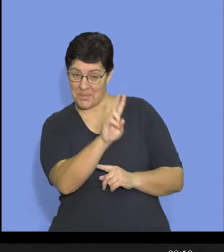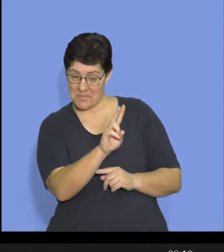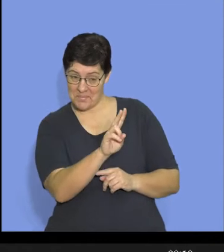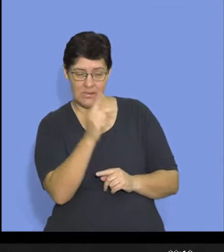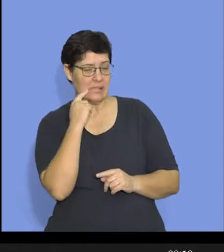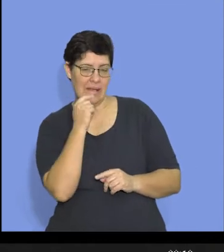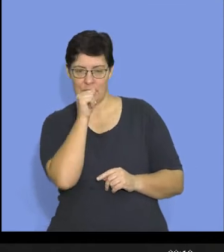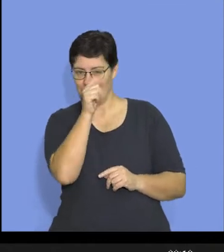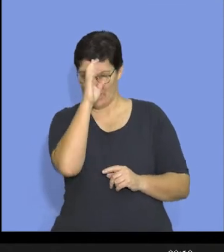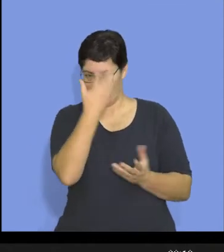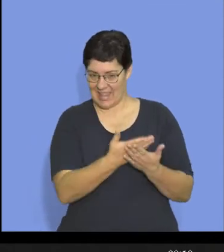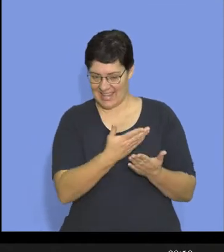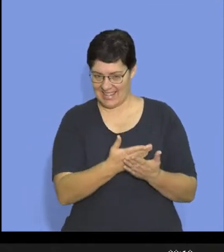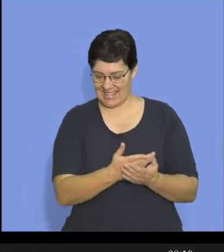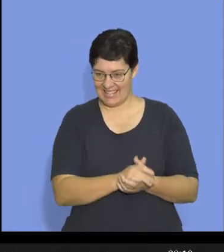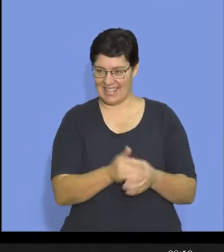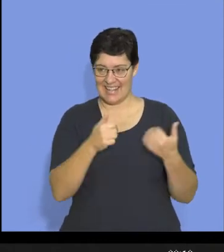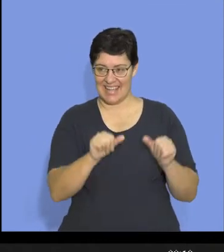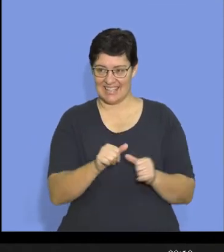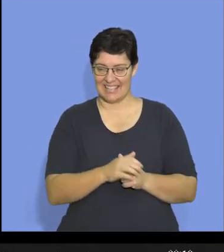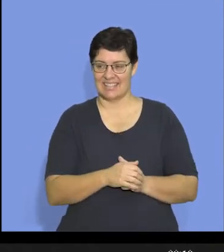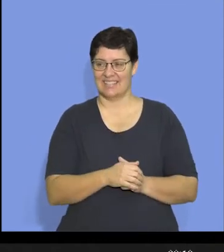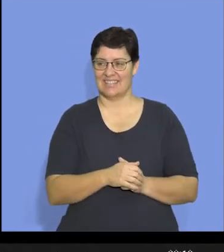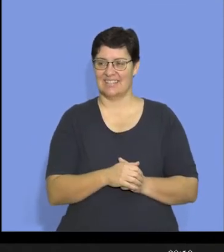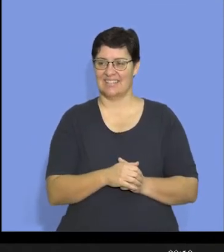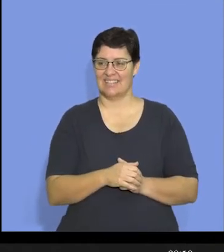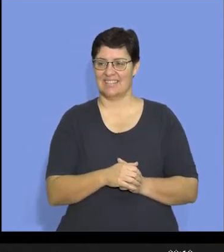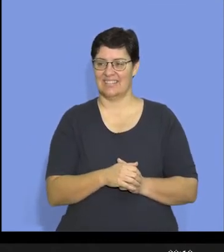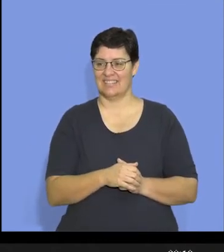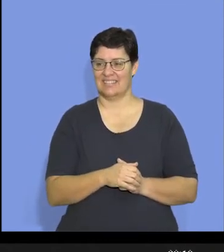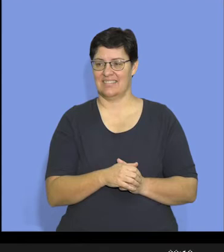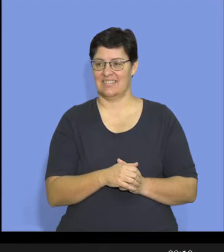guess as to what my new value is going to be.